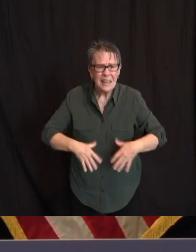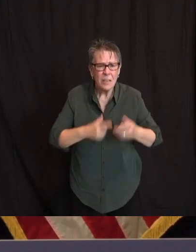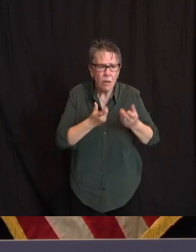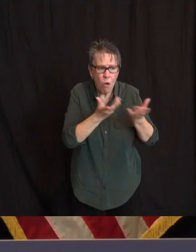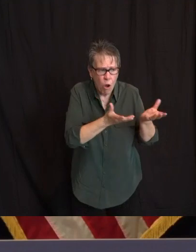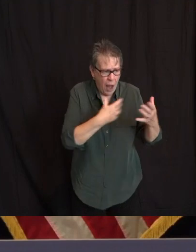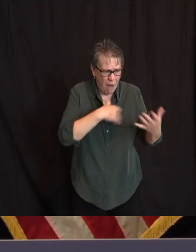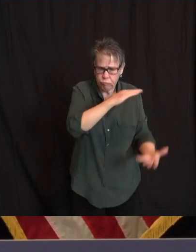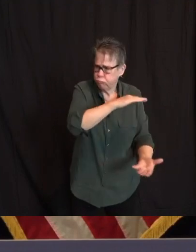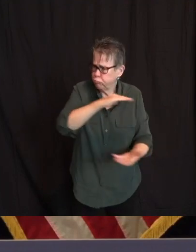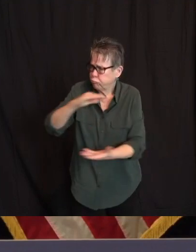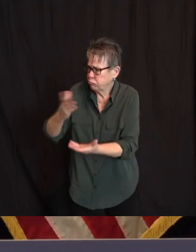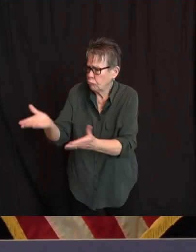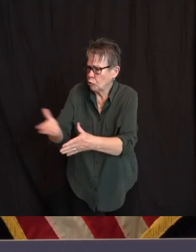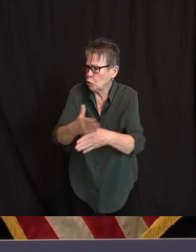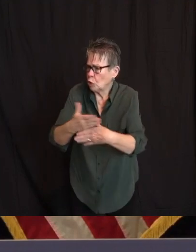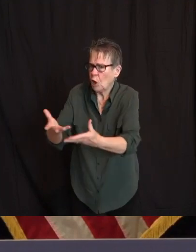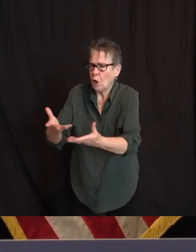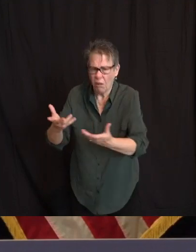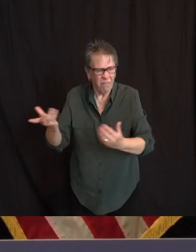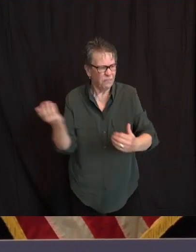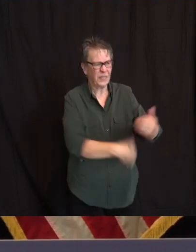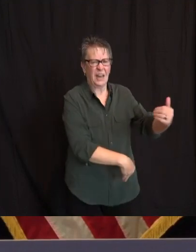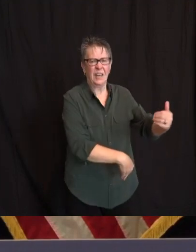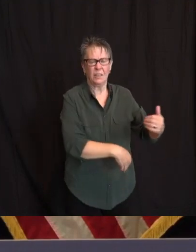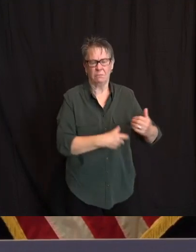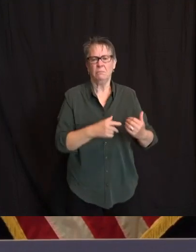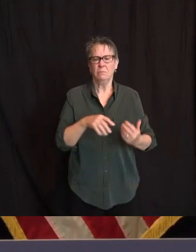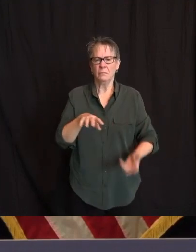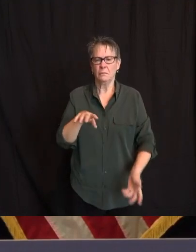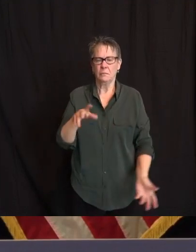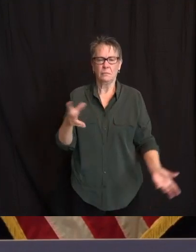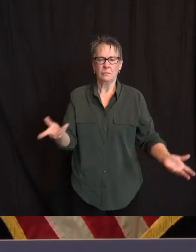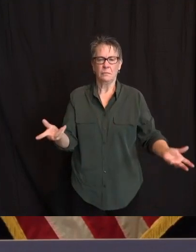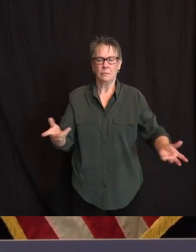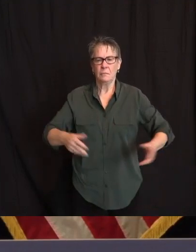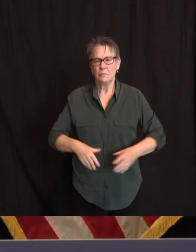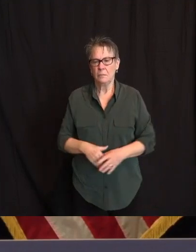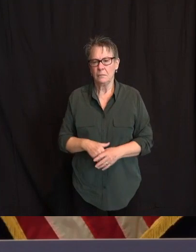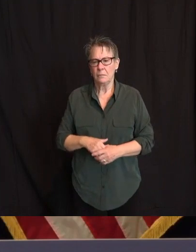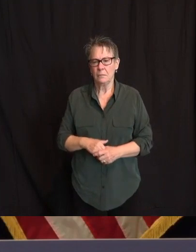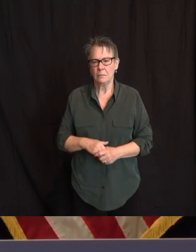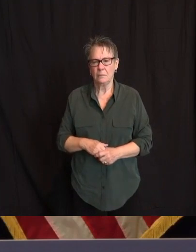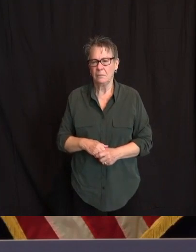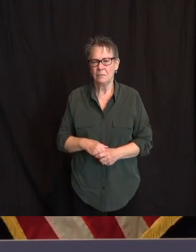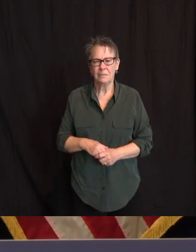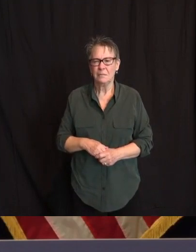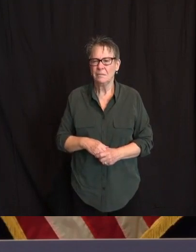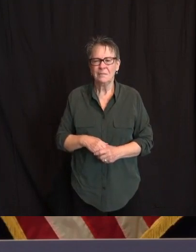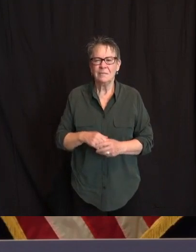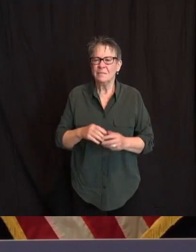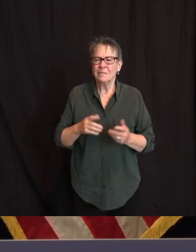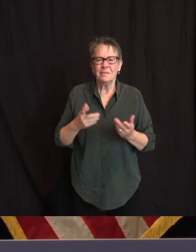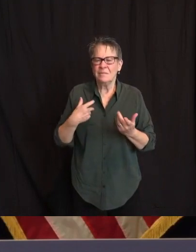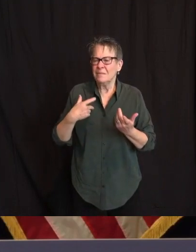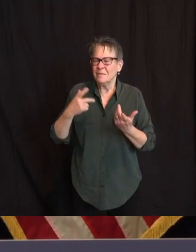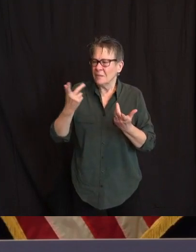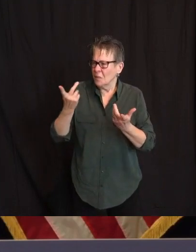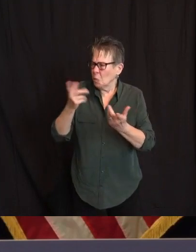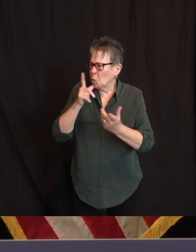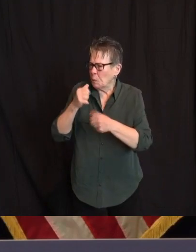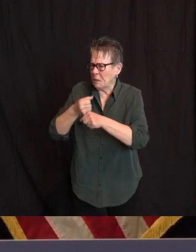a decision on that, Matt. And I was asked about schools. Senate President and I had a conversation about this yesterday afternoon or last night.